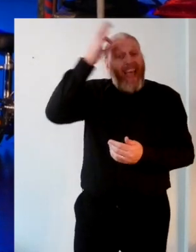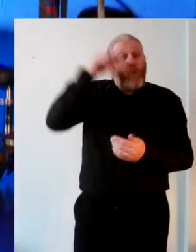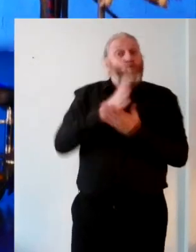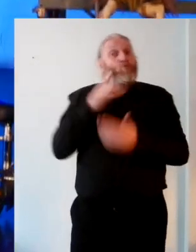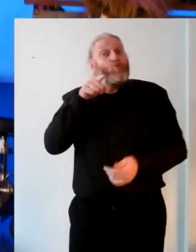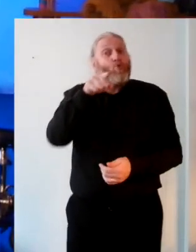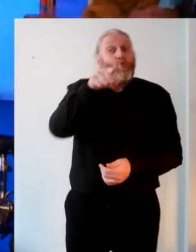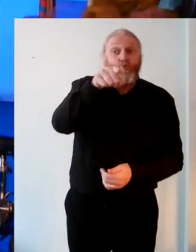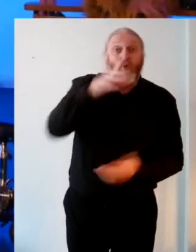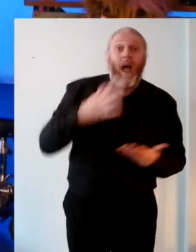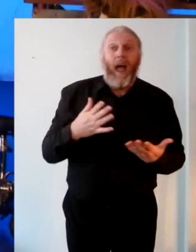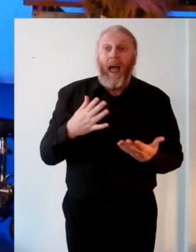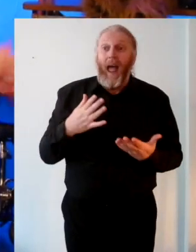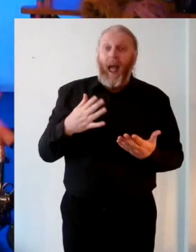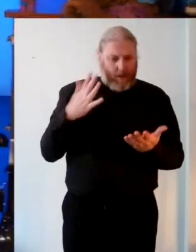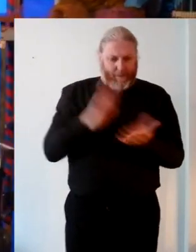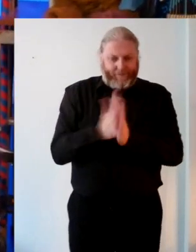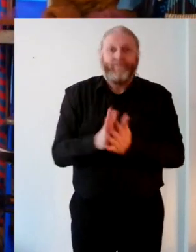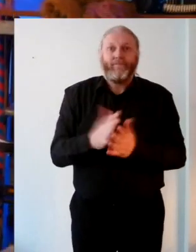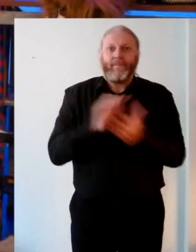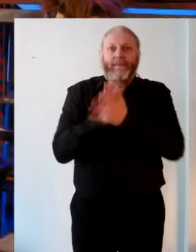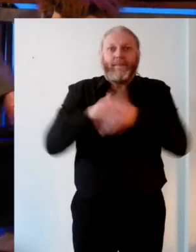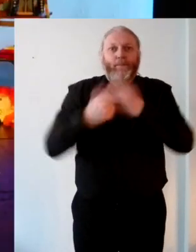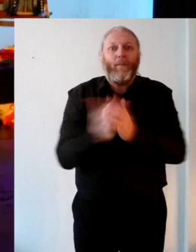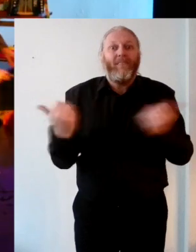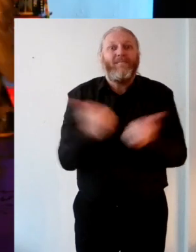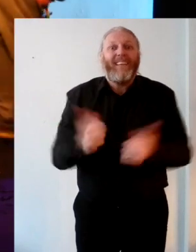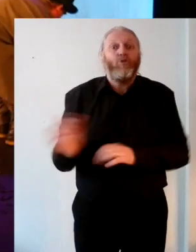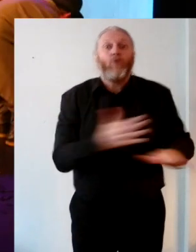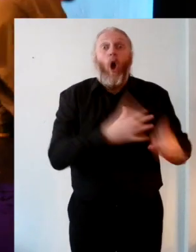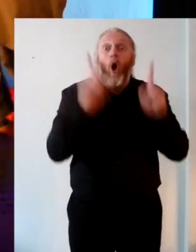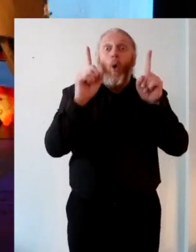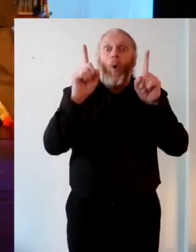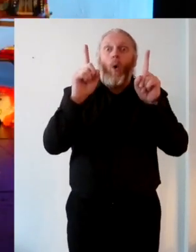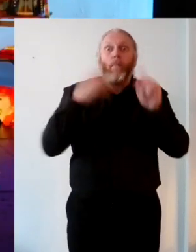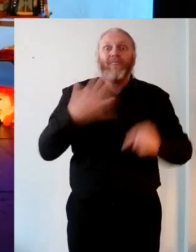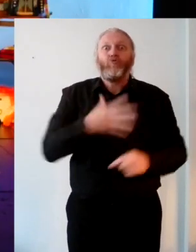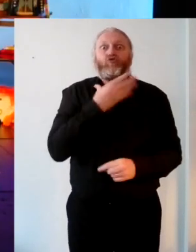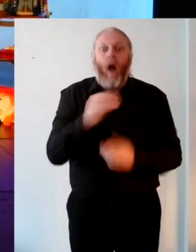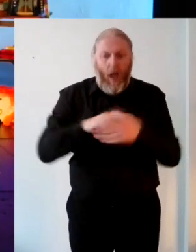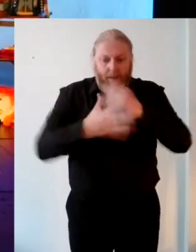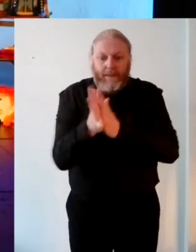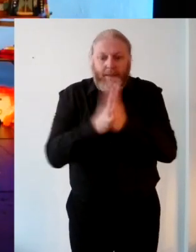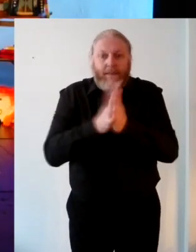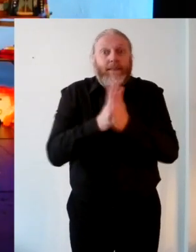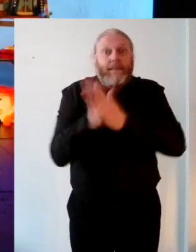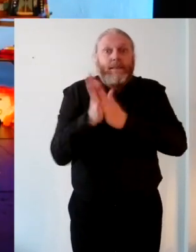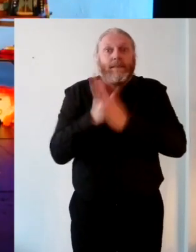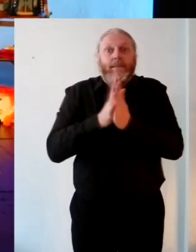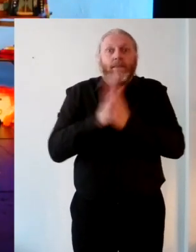you. That's them all nice and washed now. Oh, now I better dry them as well.